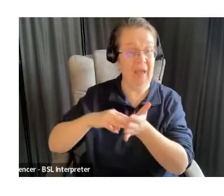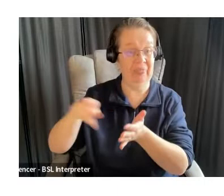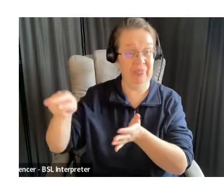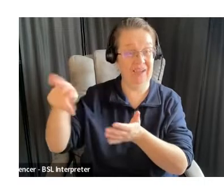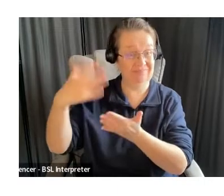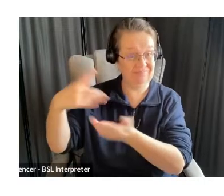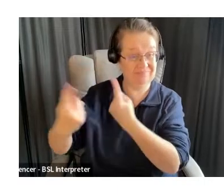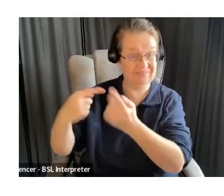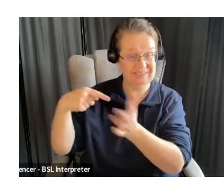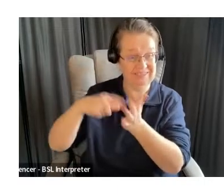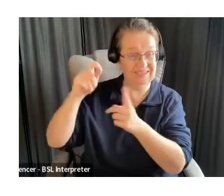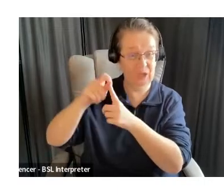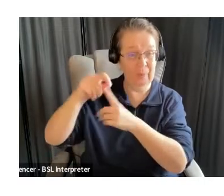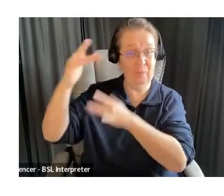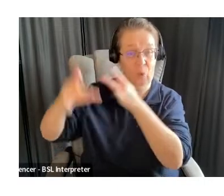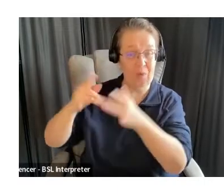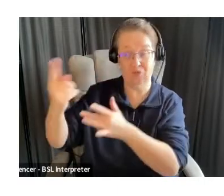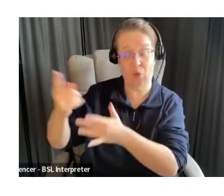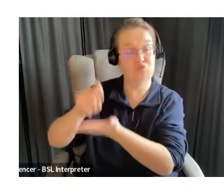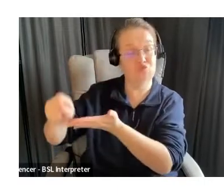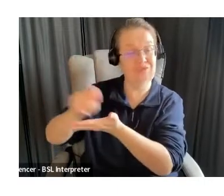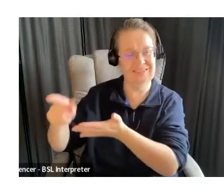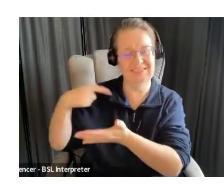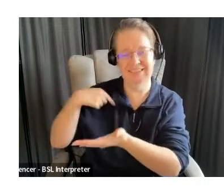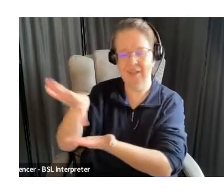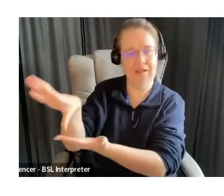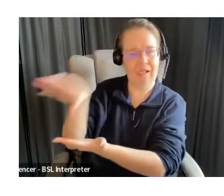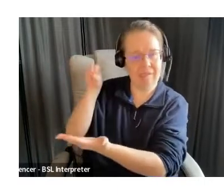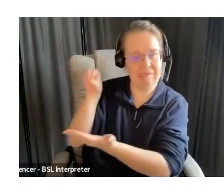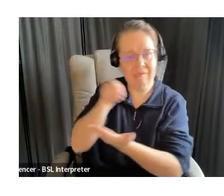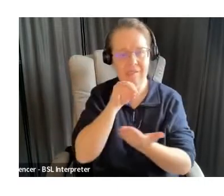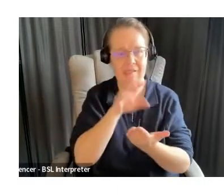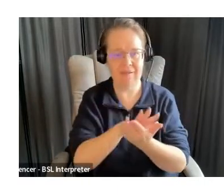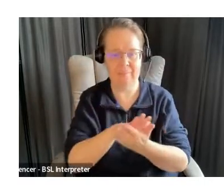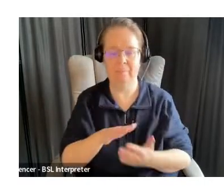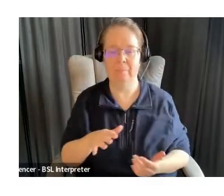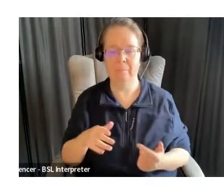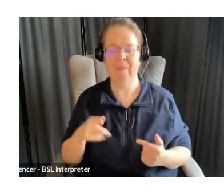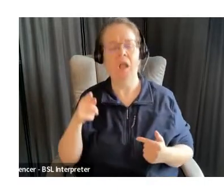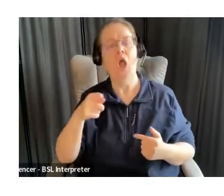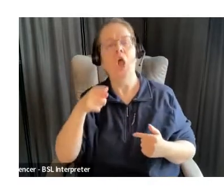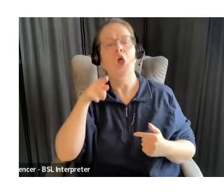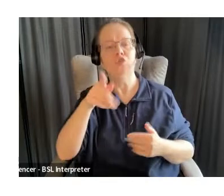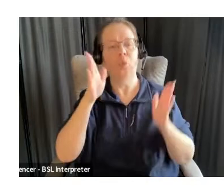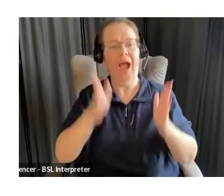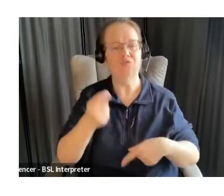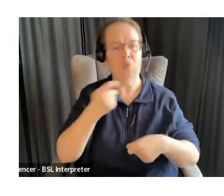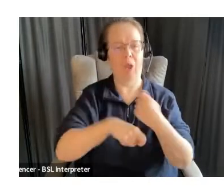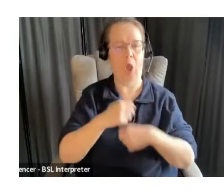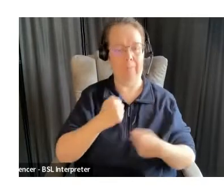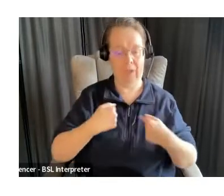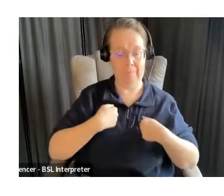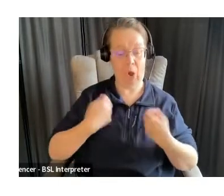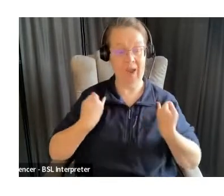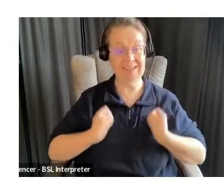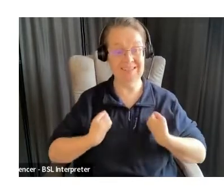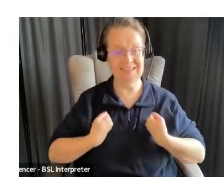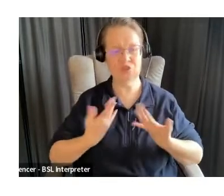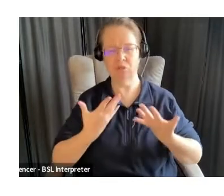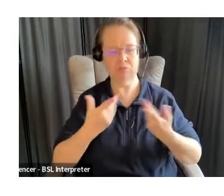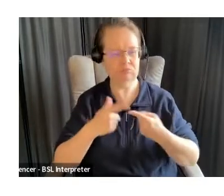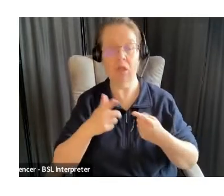the TPP website. So become your own expert in your condition. So you may have